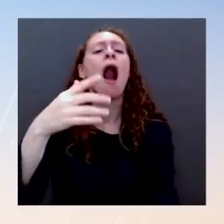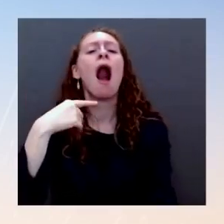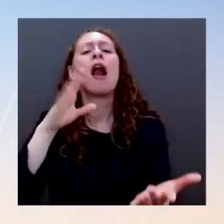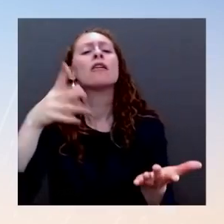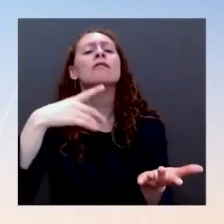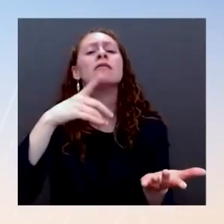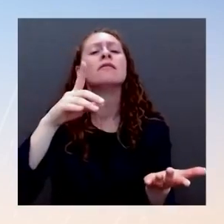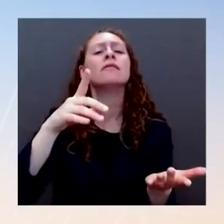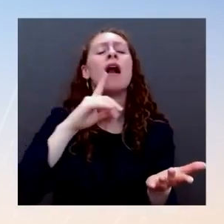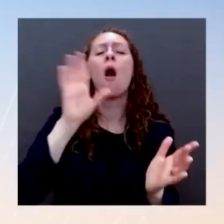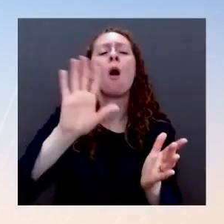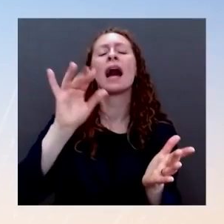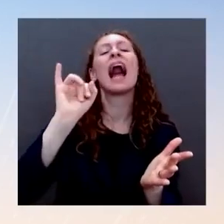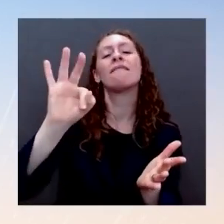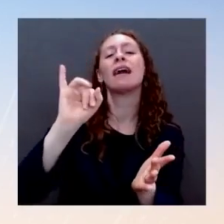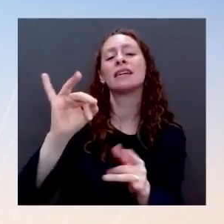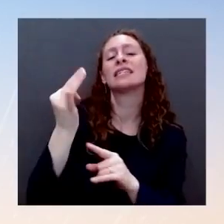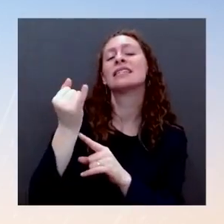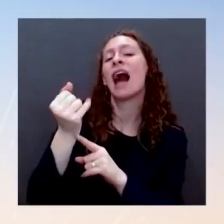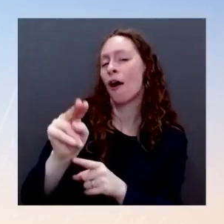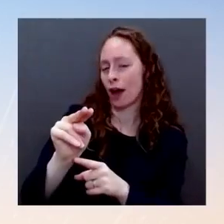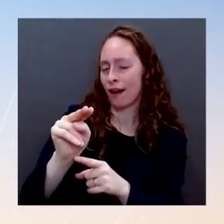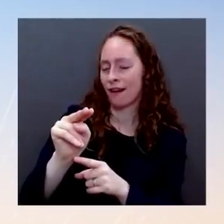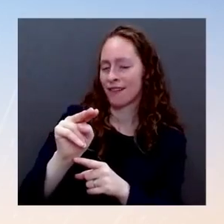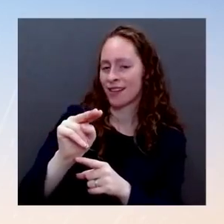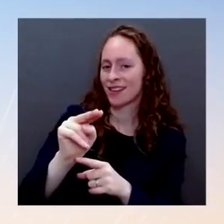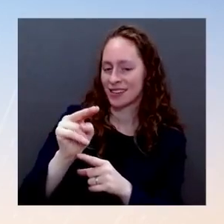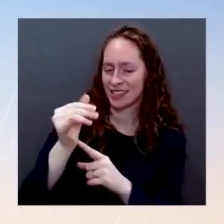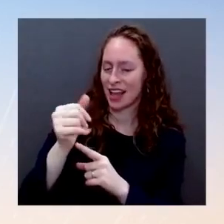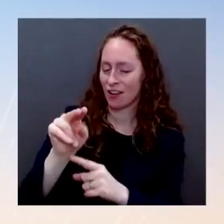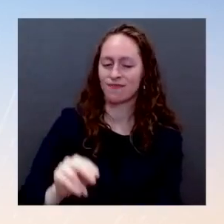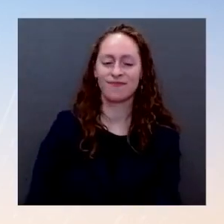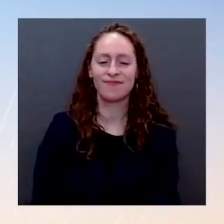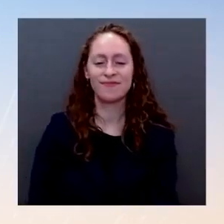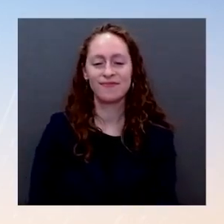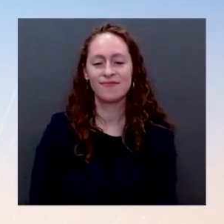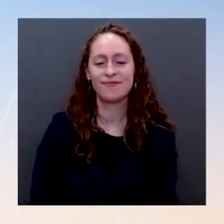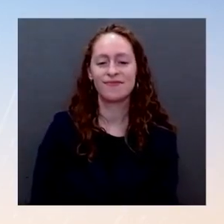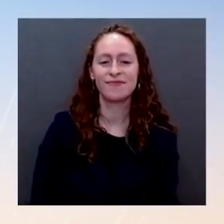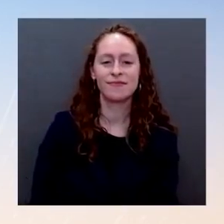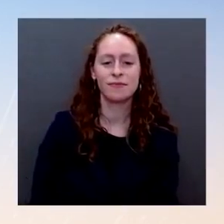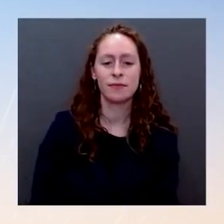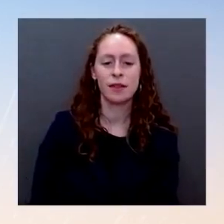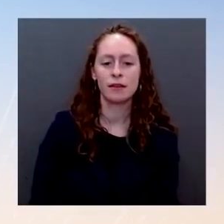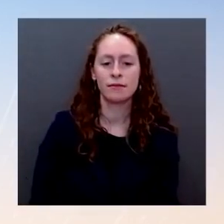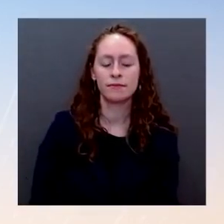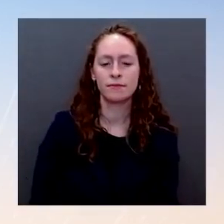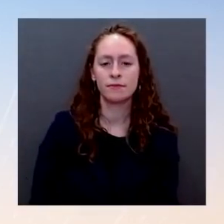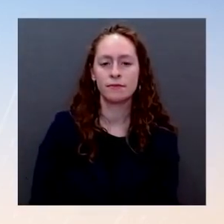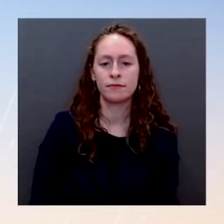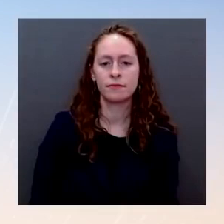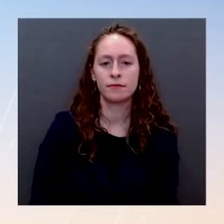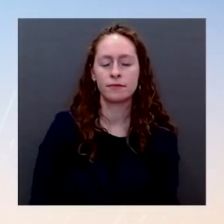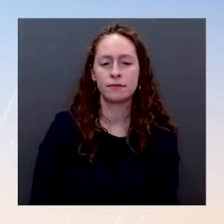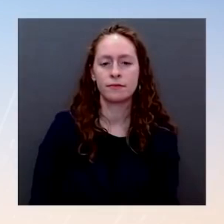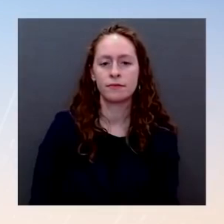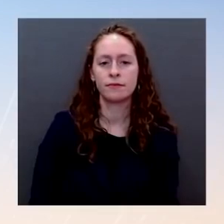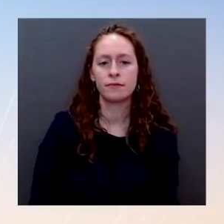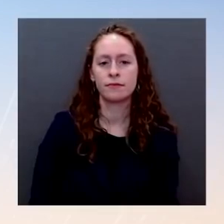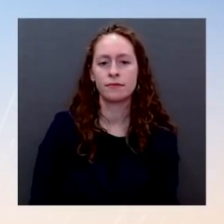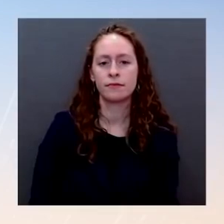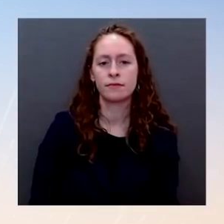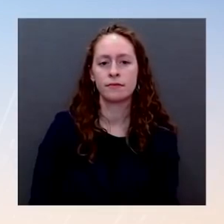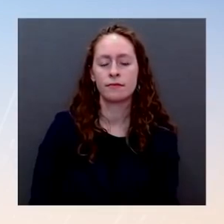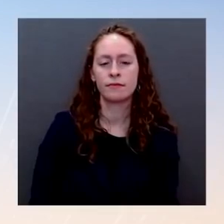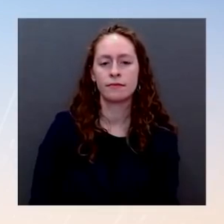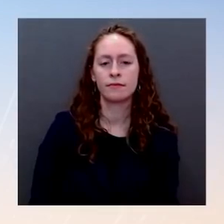lines, you Yeah. have more sites, but it's cold out. People don't want to wait in that. You swing by CVS, there are no tests. While waiting for all